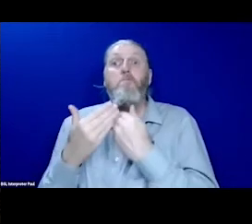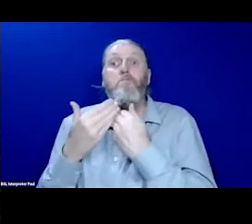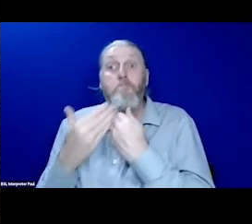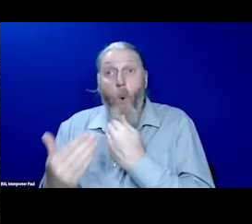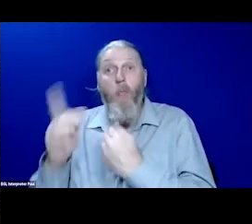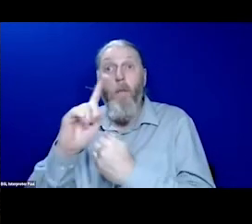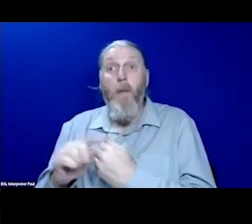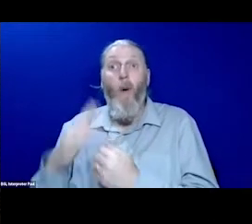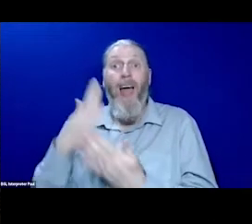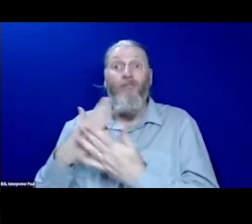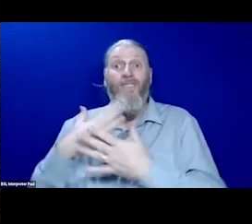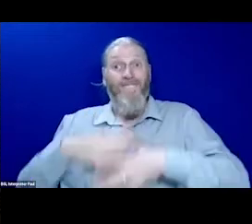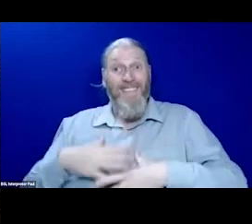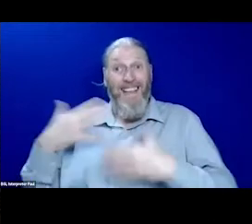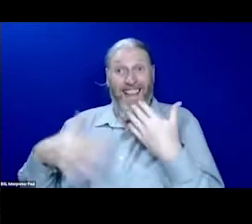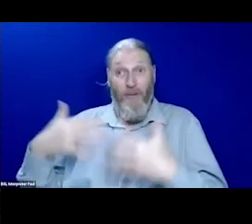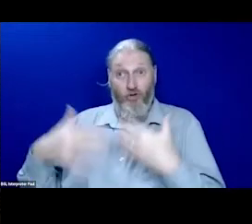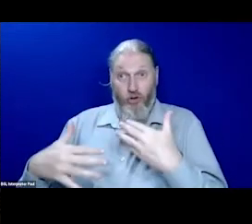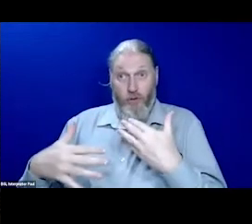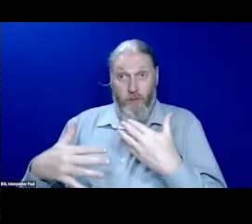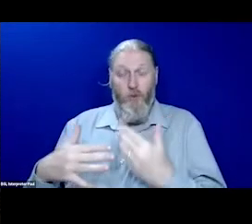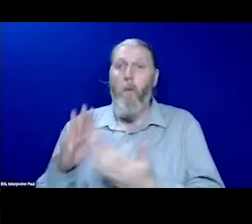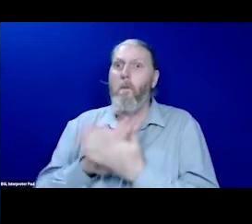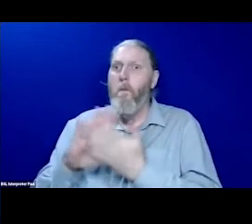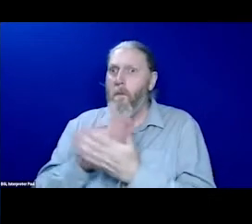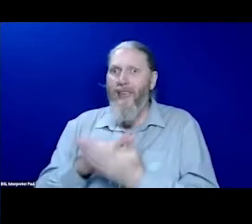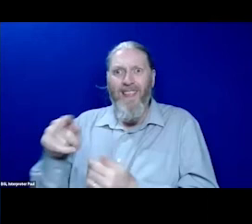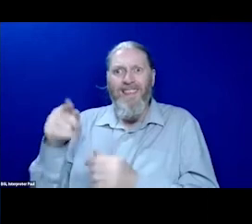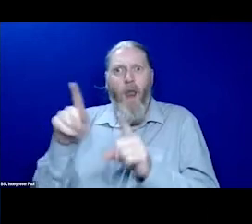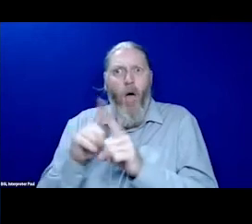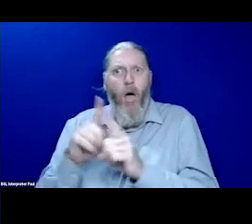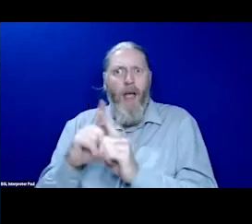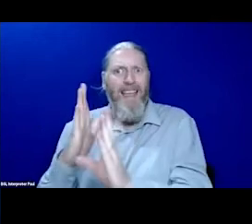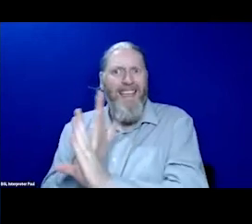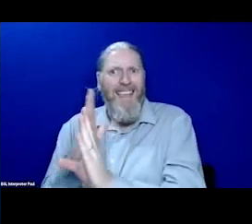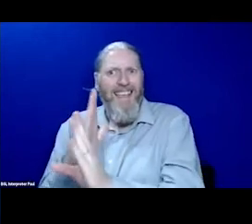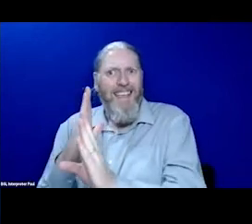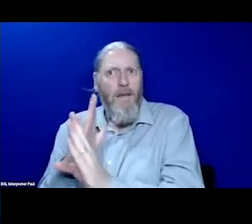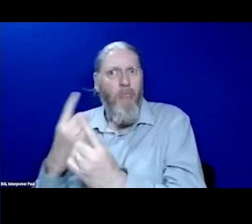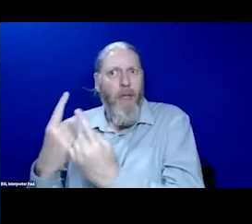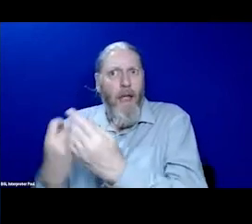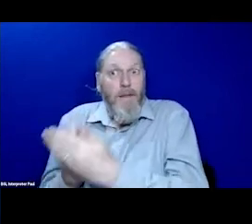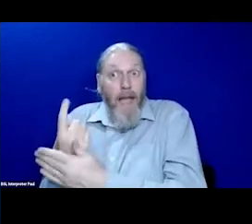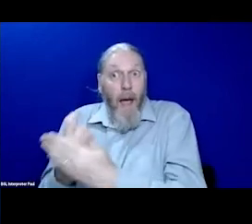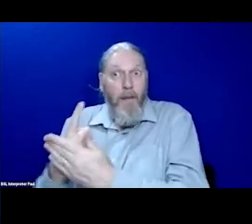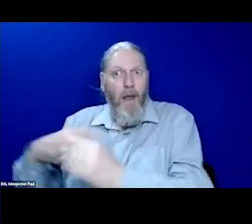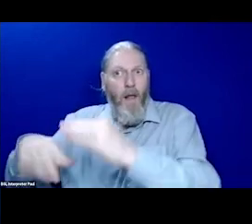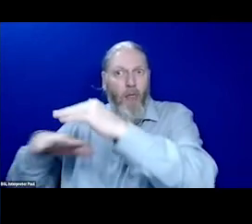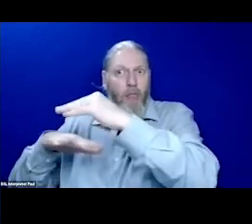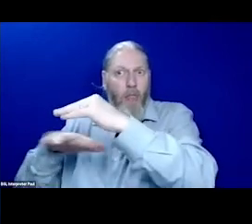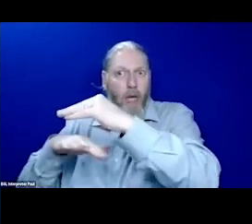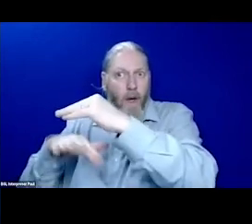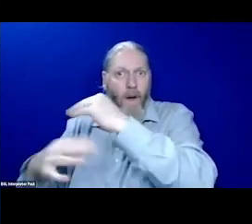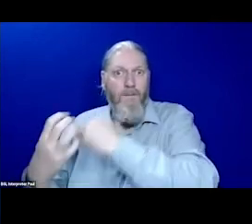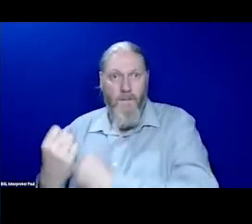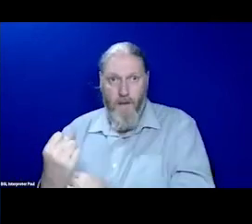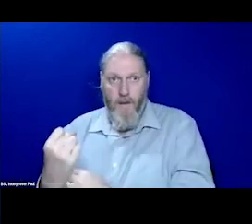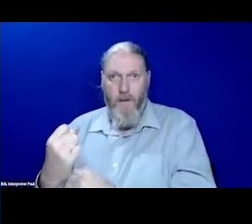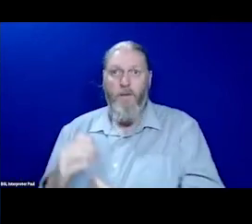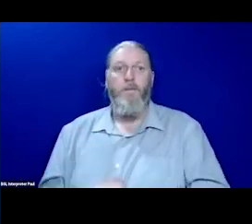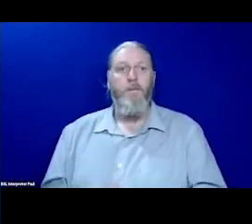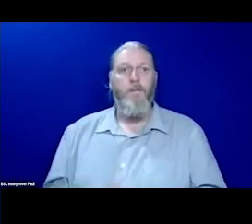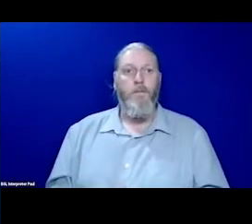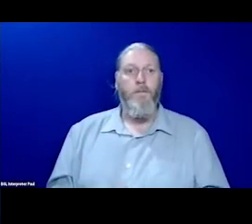to 1. So this is a big hidden cost. Next slide. But as I said before, there's a lot of flow-on pathways